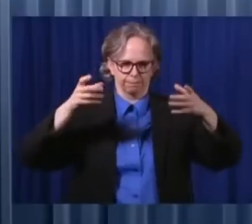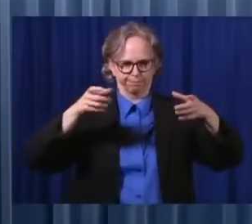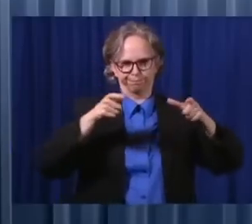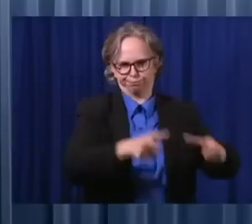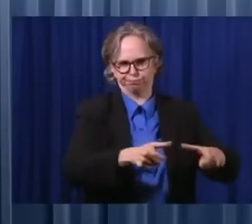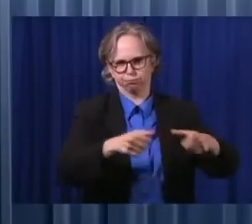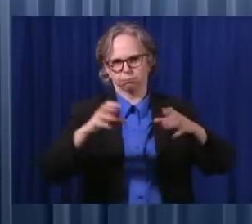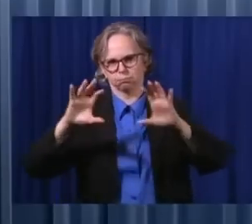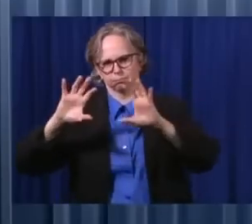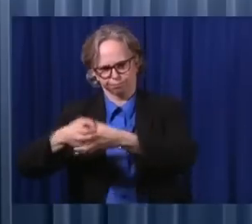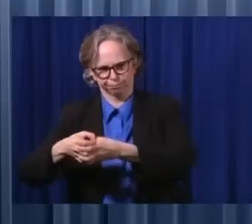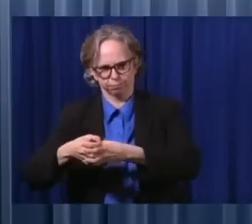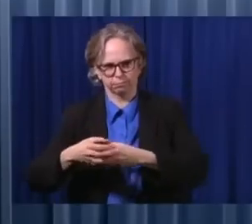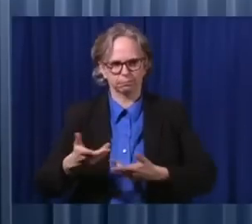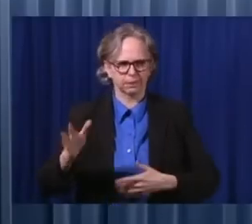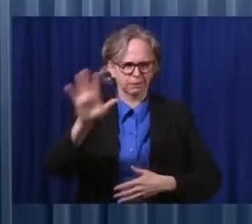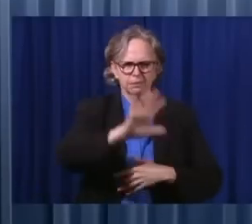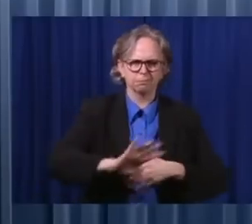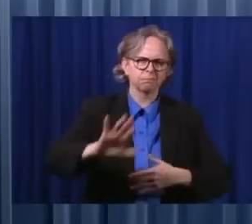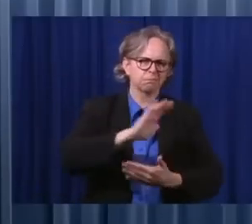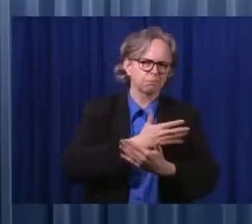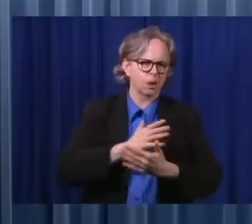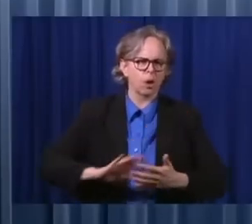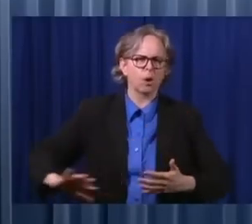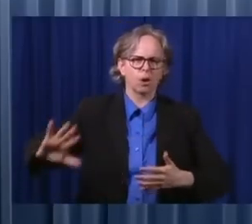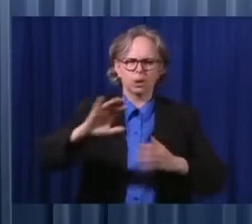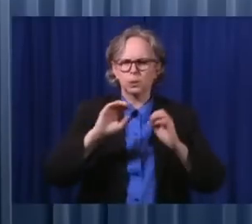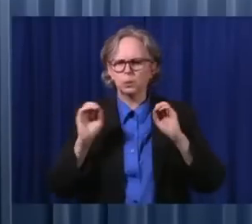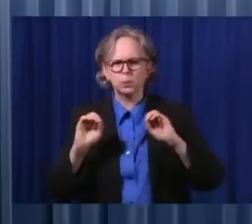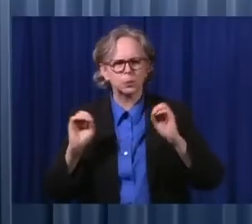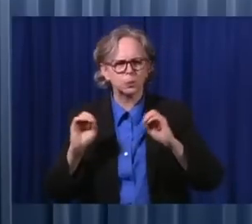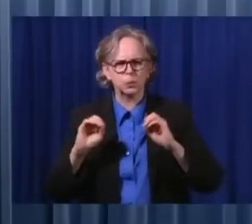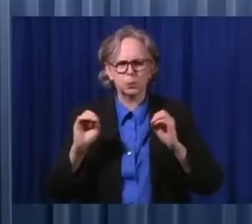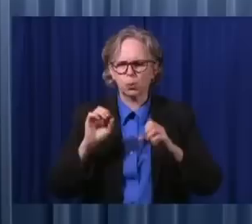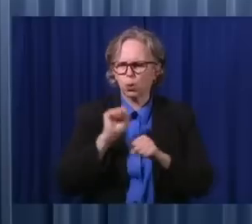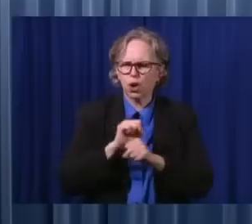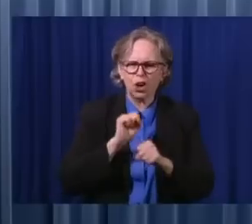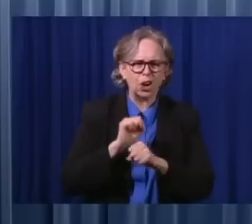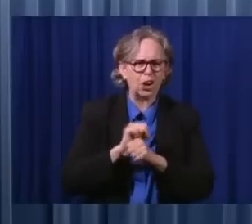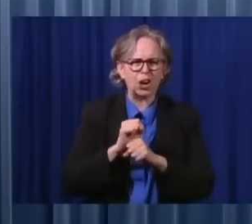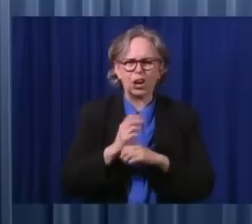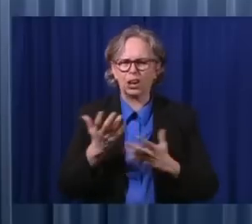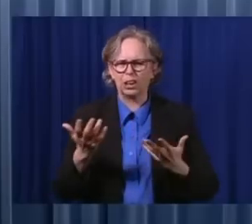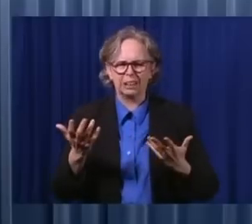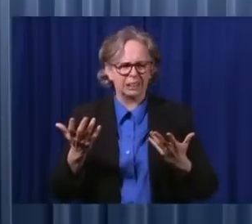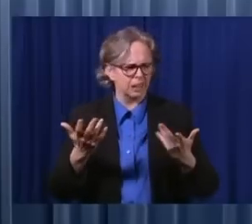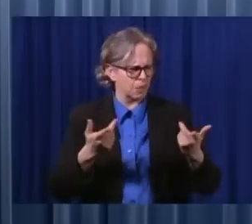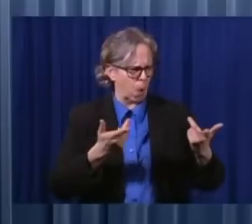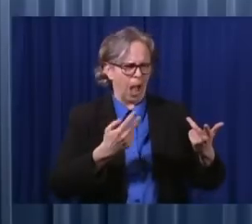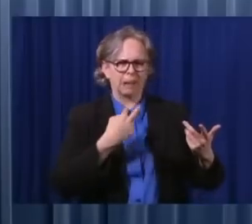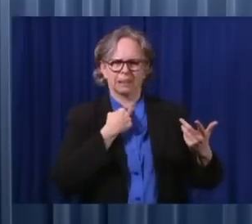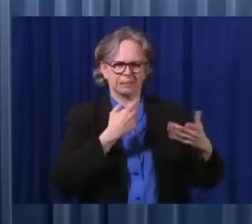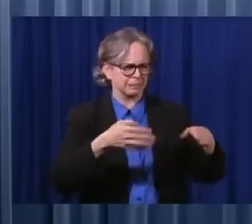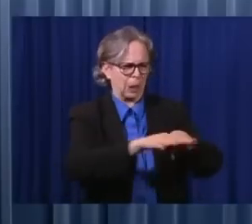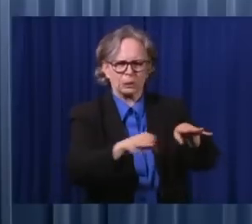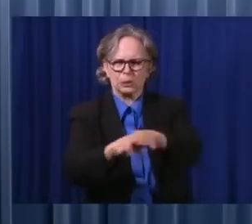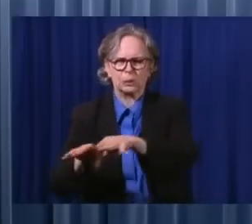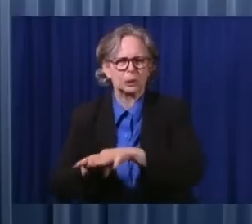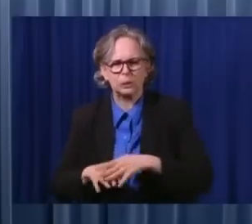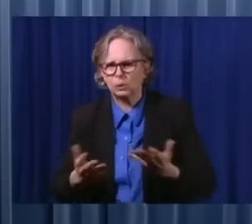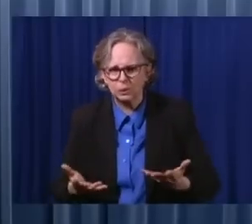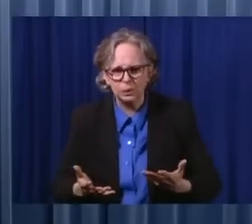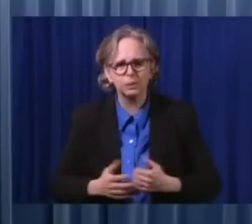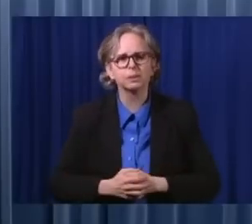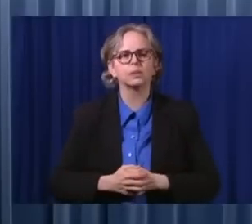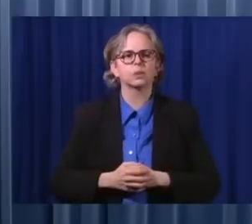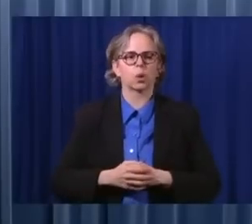seen their performance opportunities shrink or totally go away as venues for live music have closed during the pandemic. If